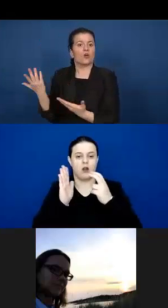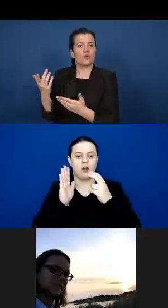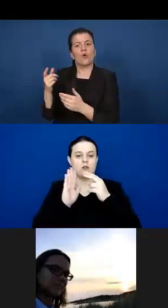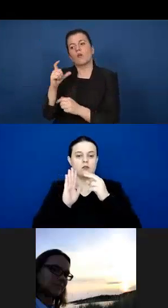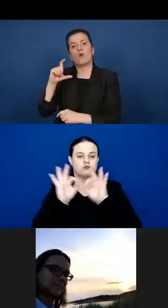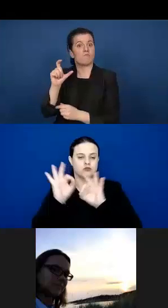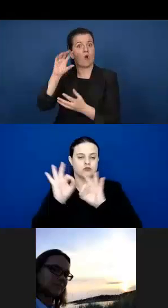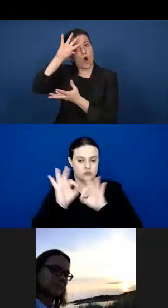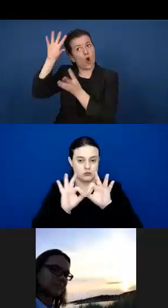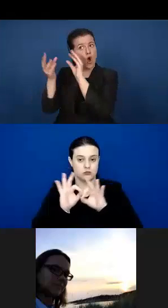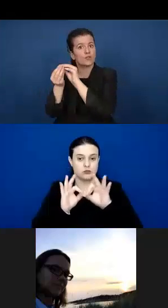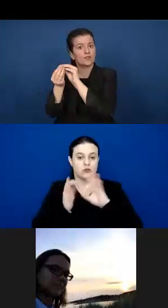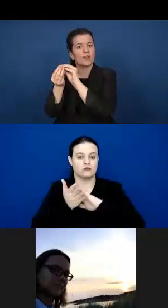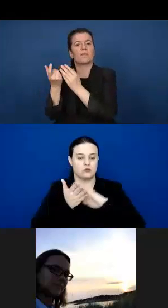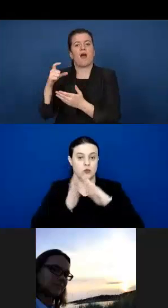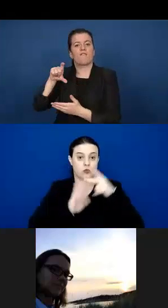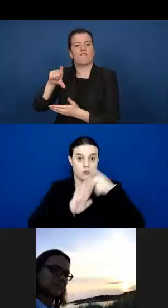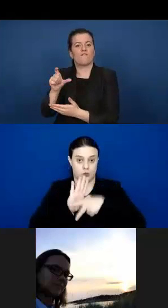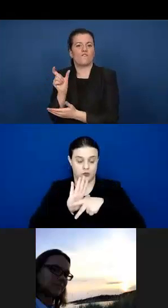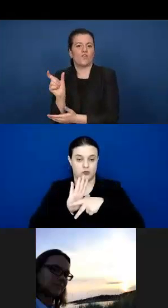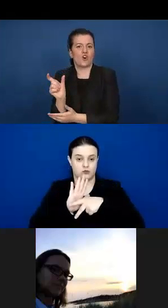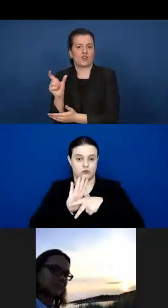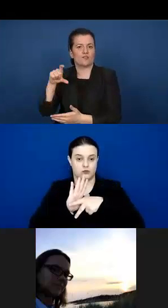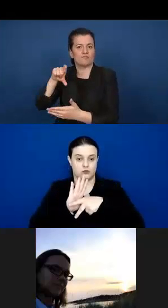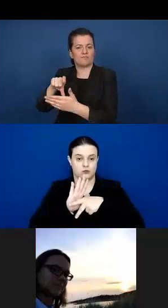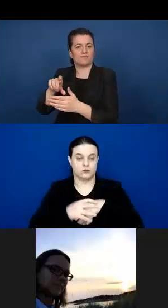haptograms for the project.